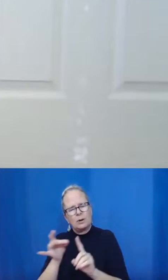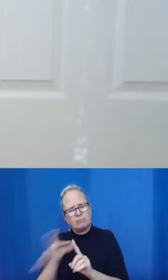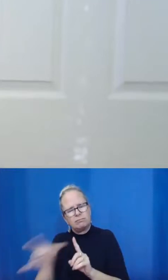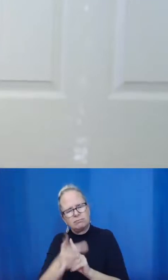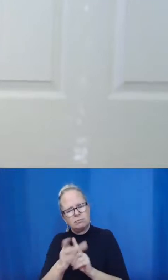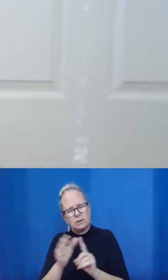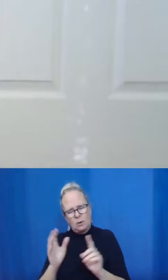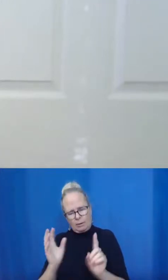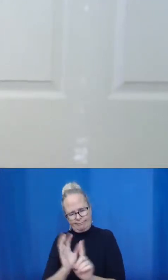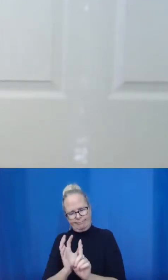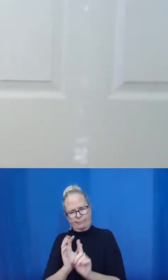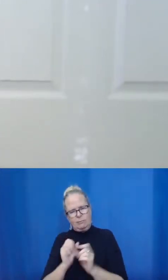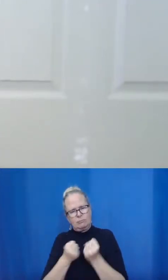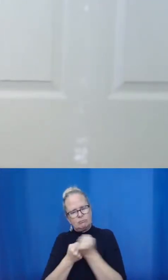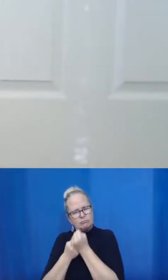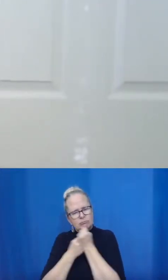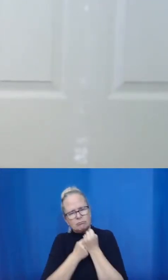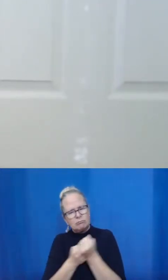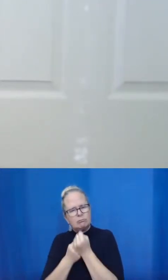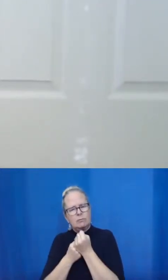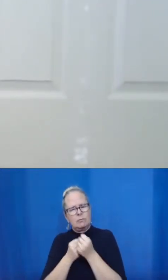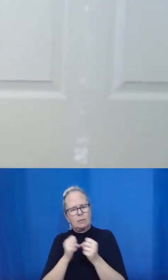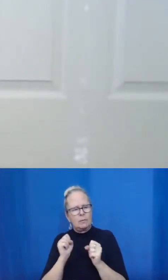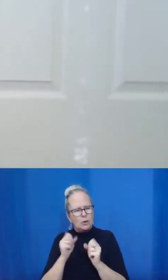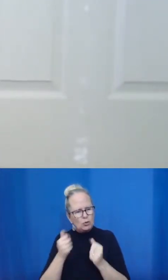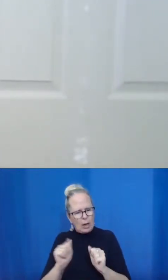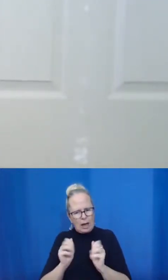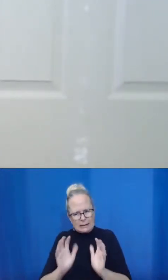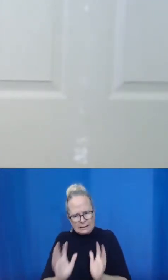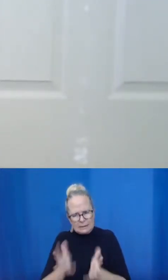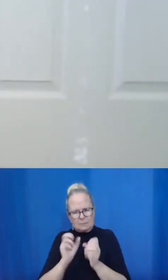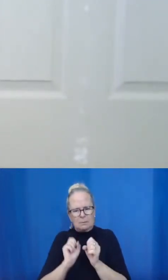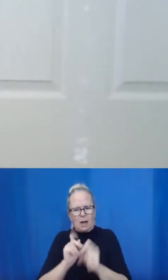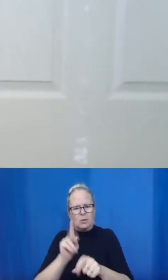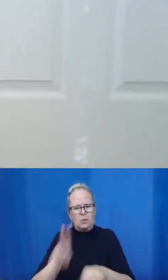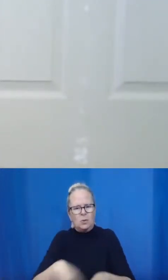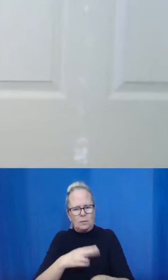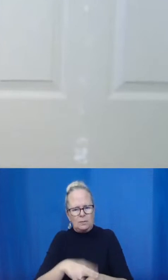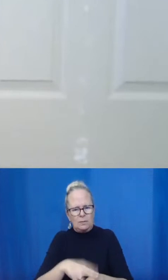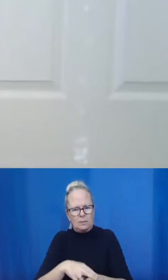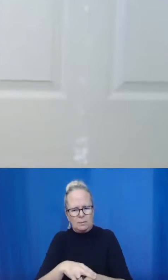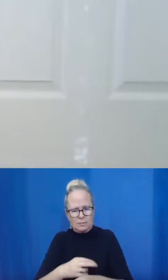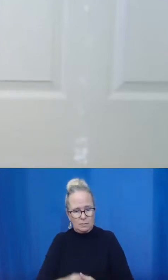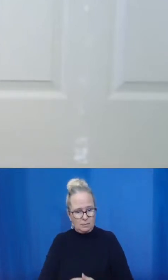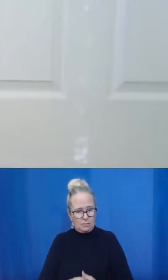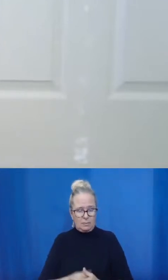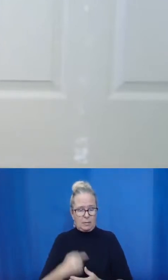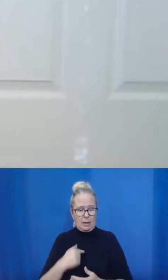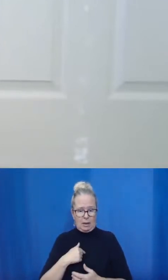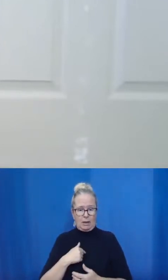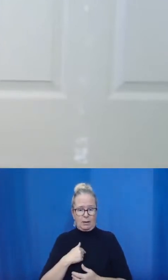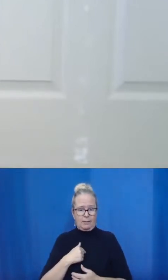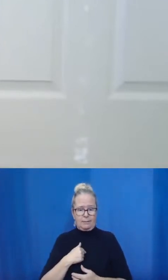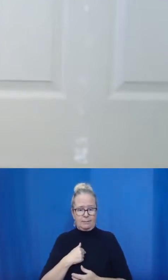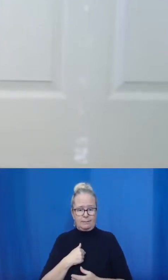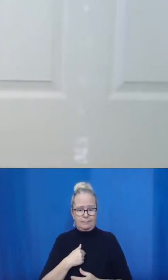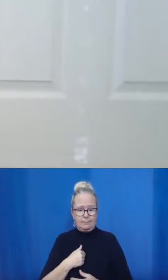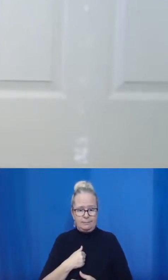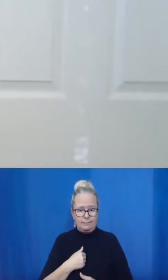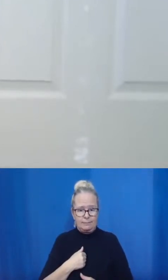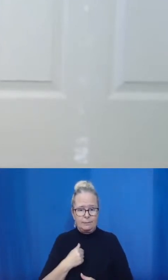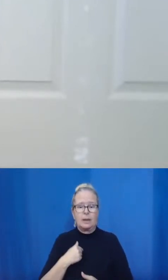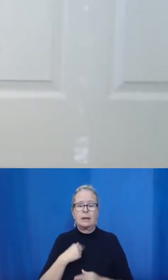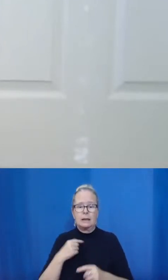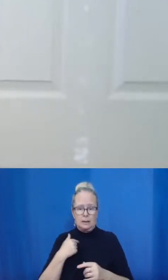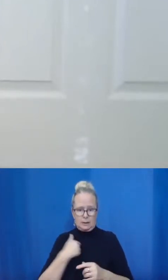protected right. And I I am deserving to be able to be out and